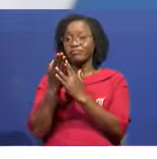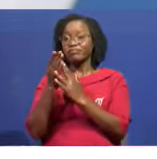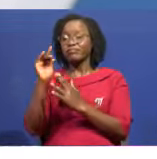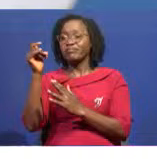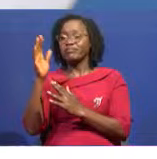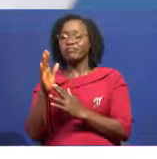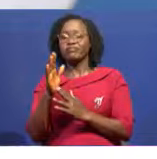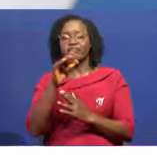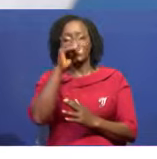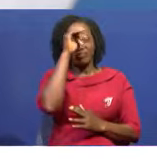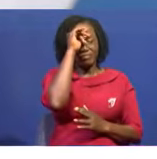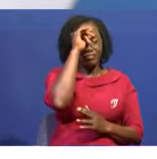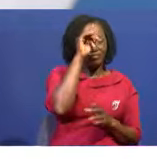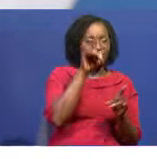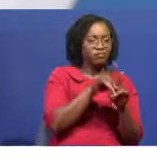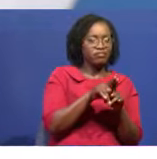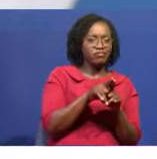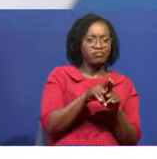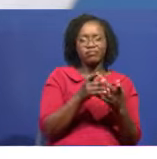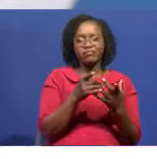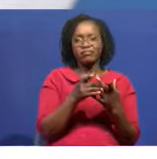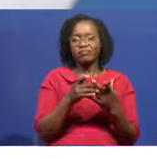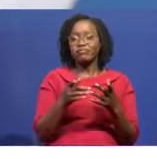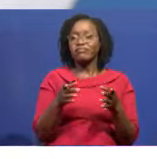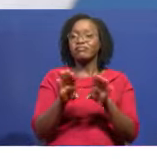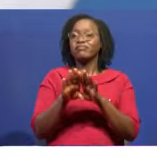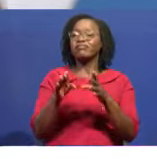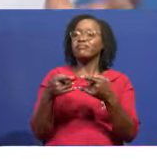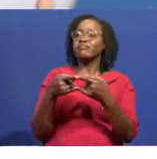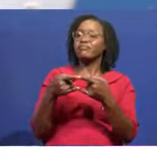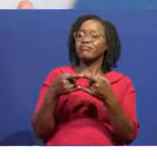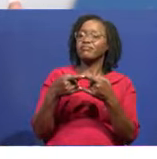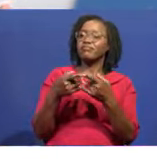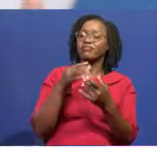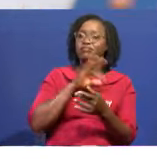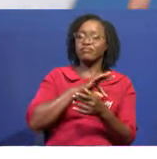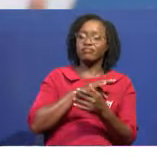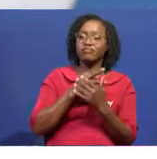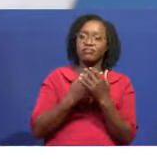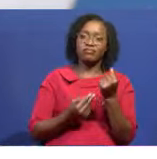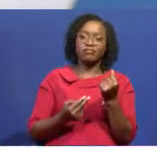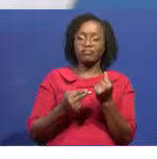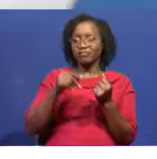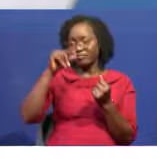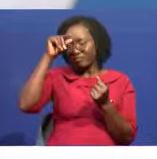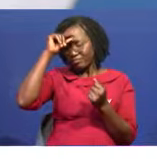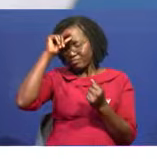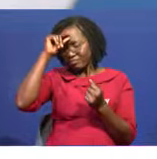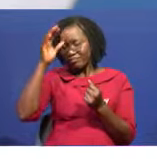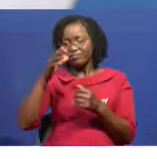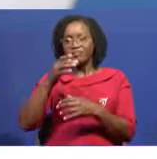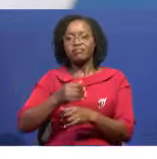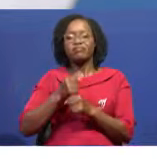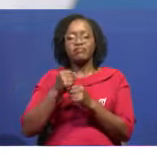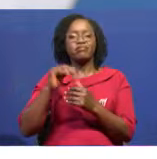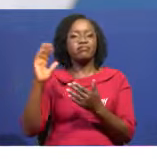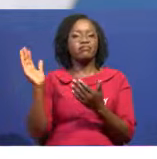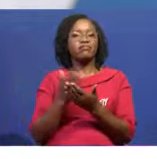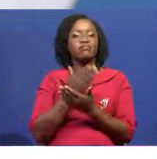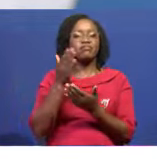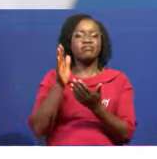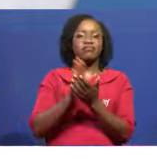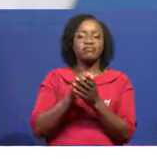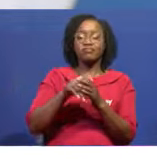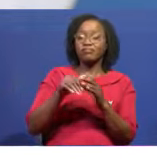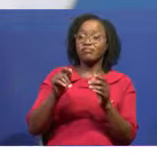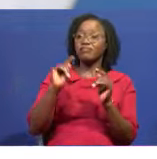government. So if we could bridge this gap, then it would be a benefit for both the government, where they'll have the trust issues embedded within the Kenyan